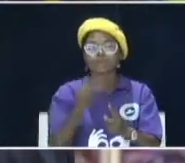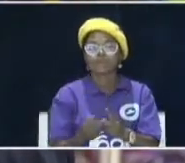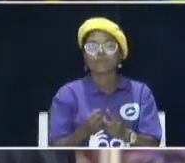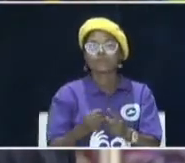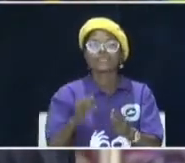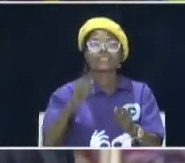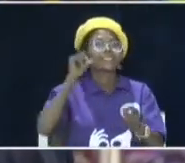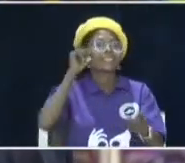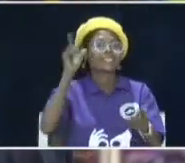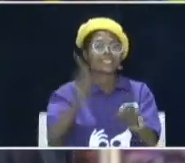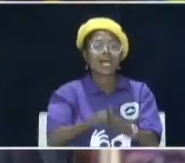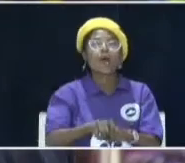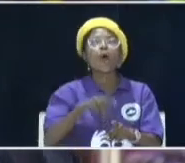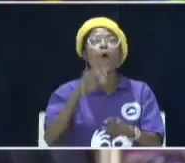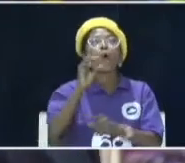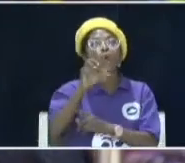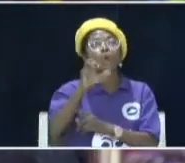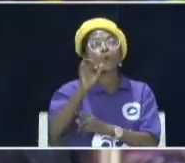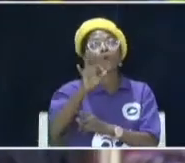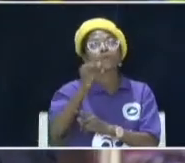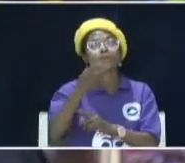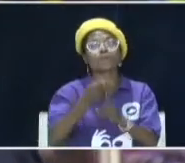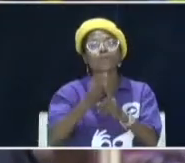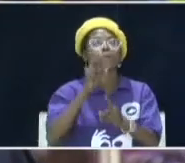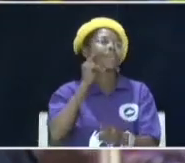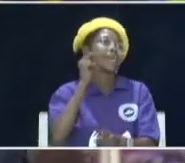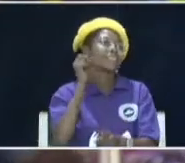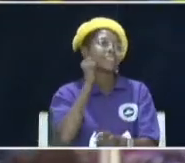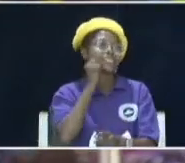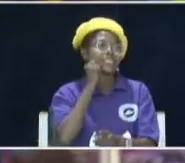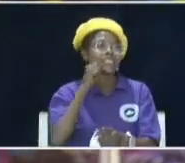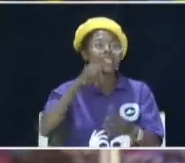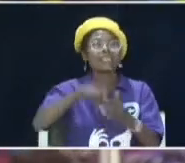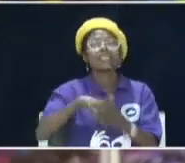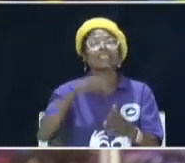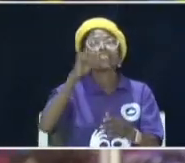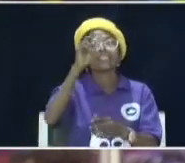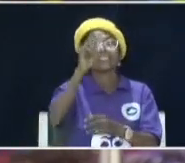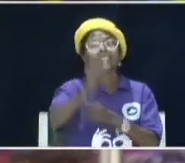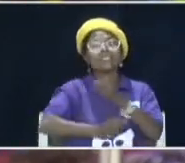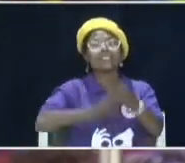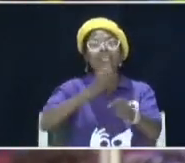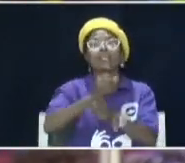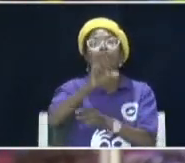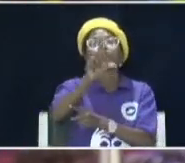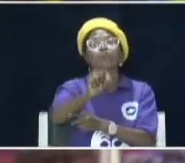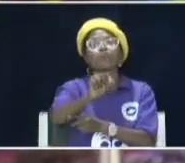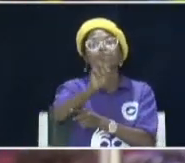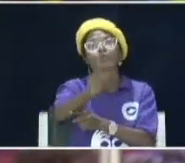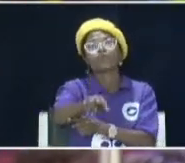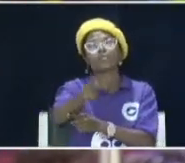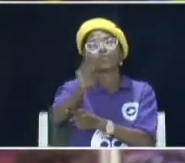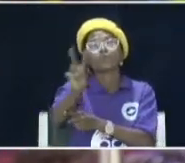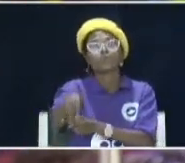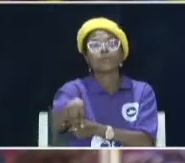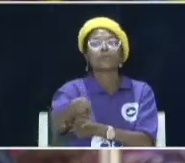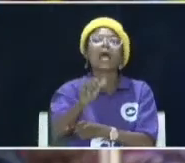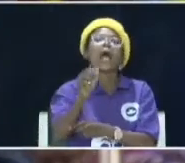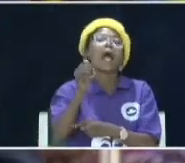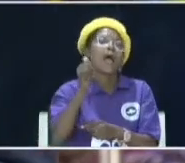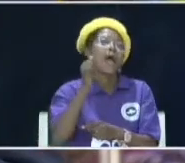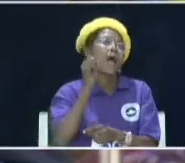Adebambo from Nigeria. In the year 2022, her brother-in-law was